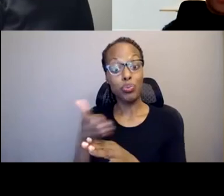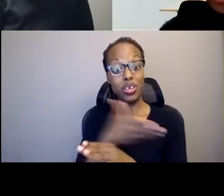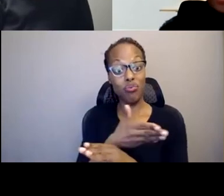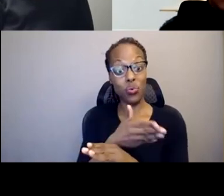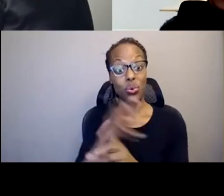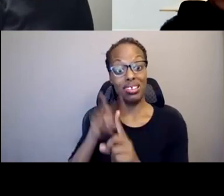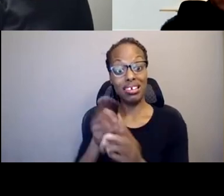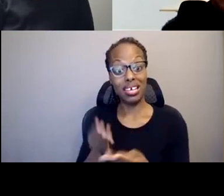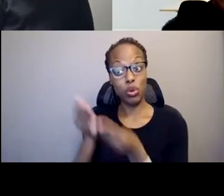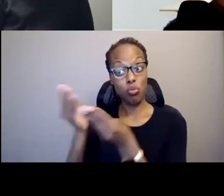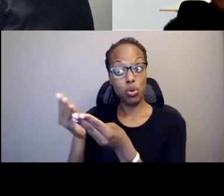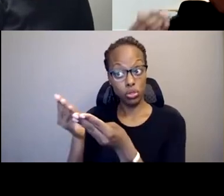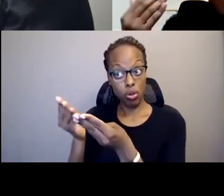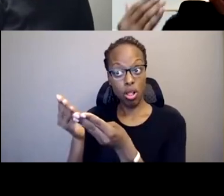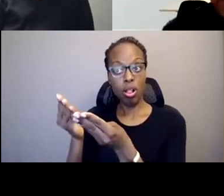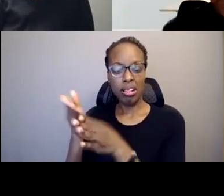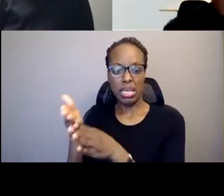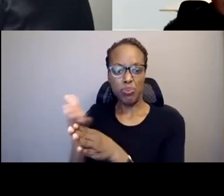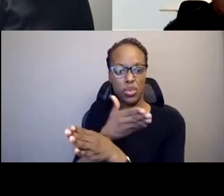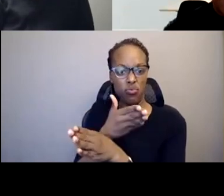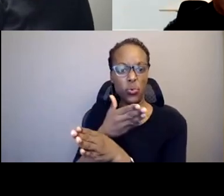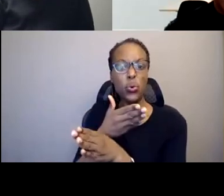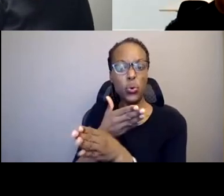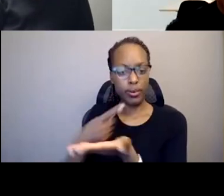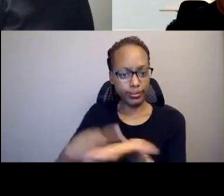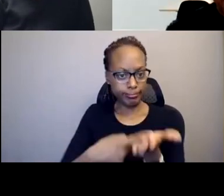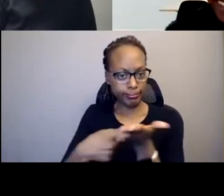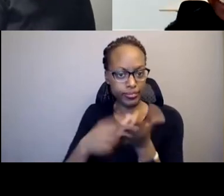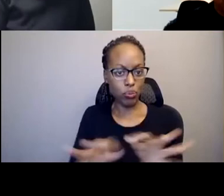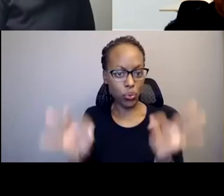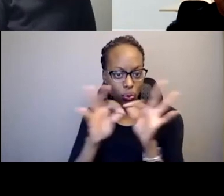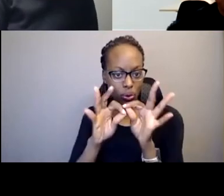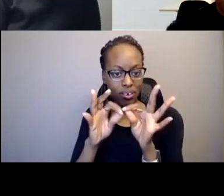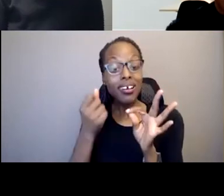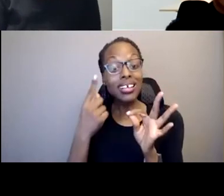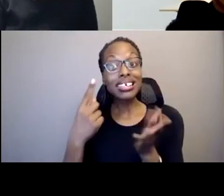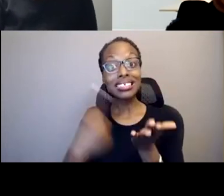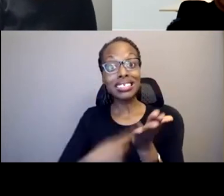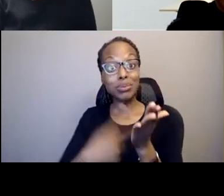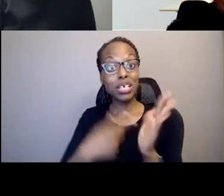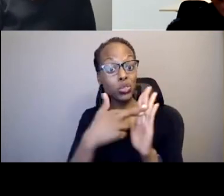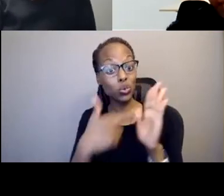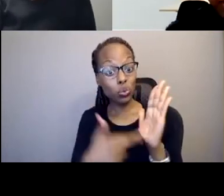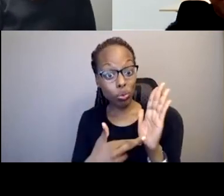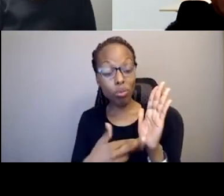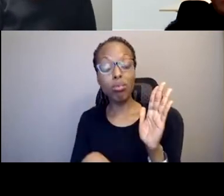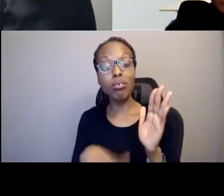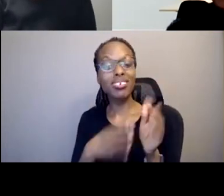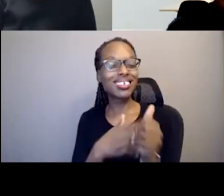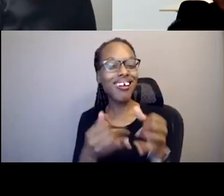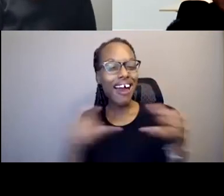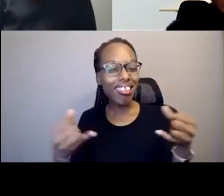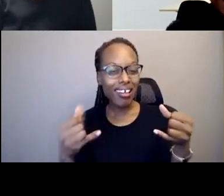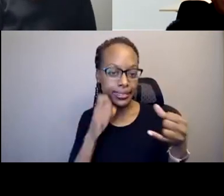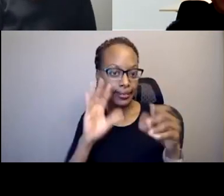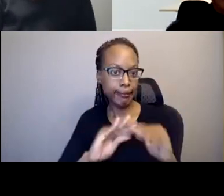said. It's so important because people have questions. Sometimes guidelines aren't even like clear, or they just might seem really cumbersome. How do you